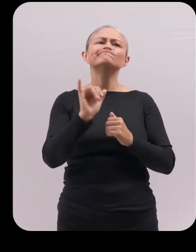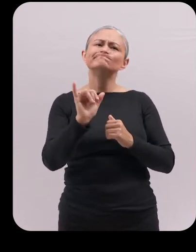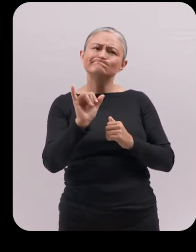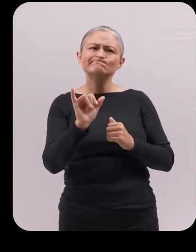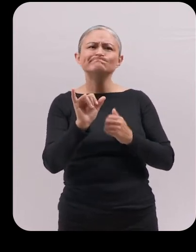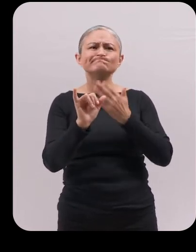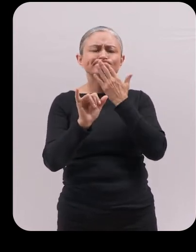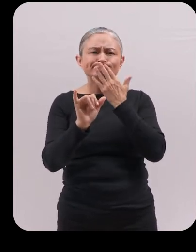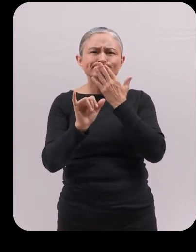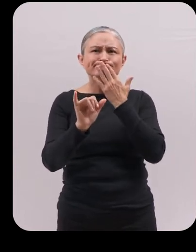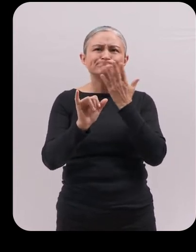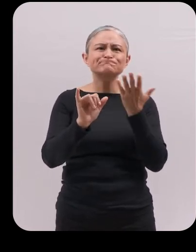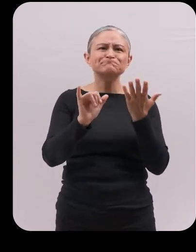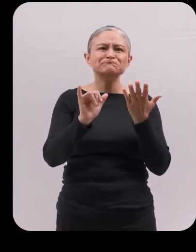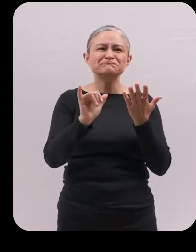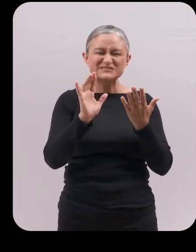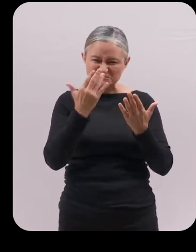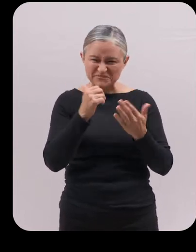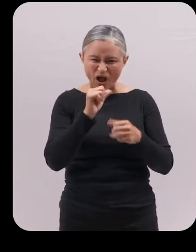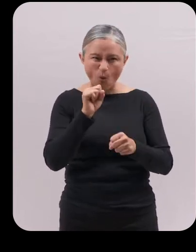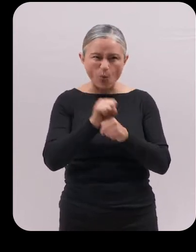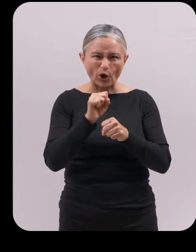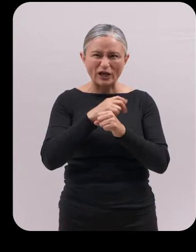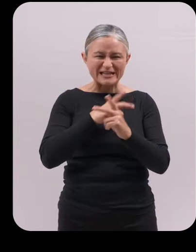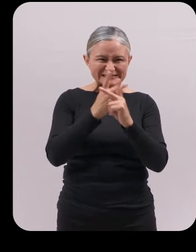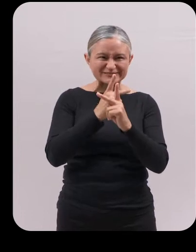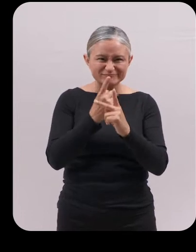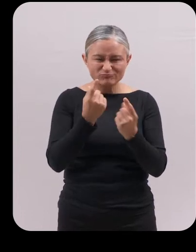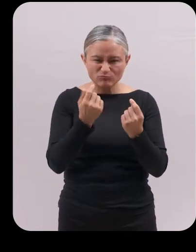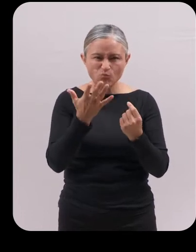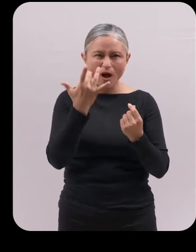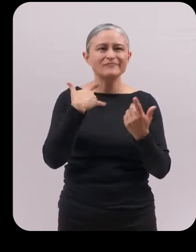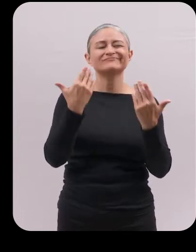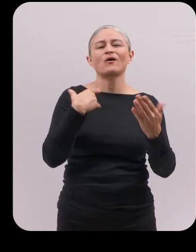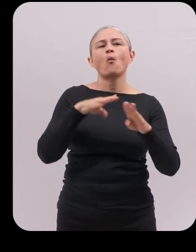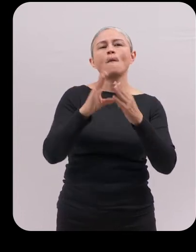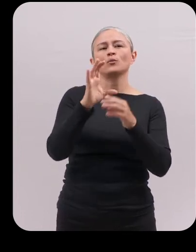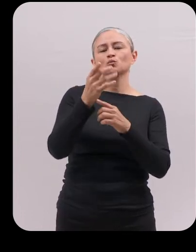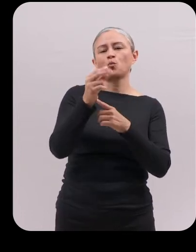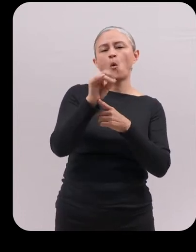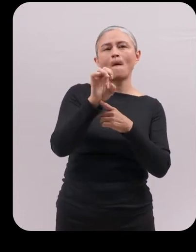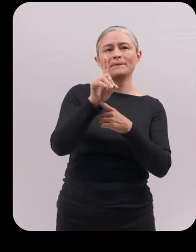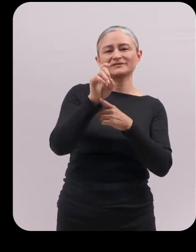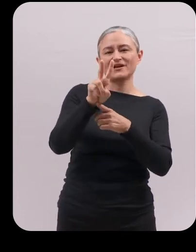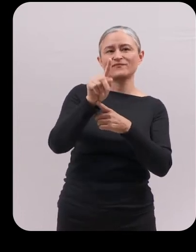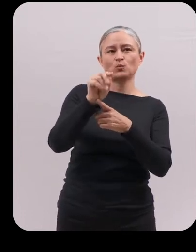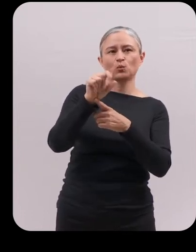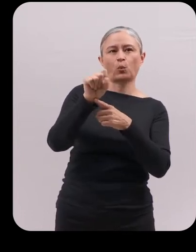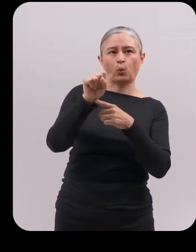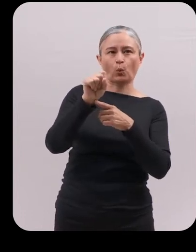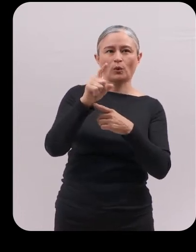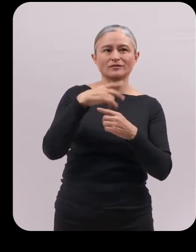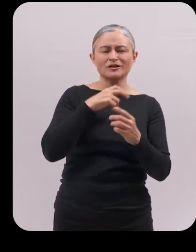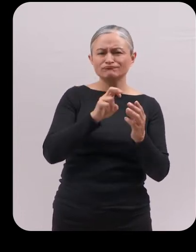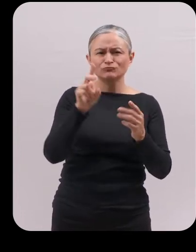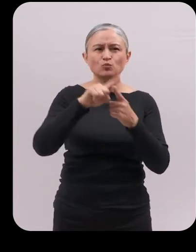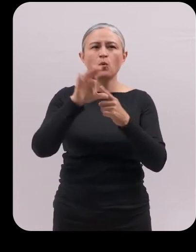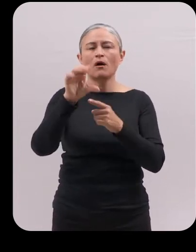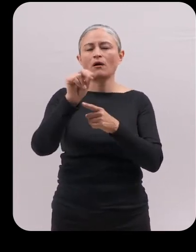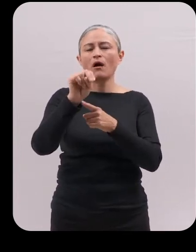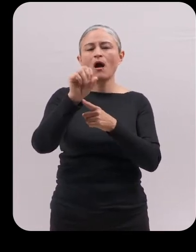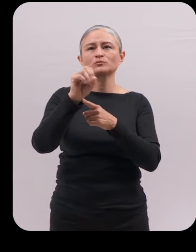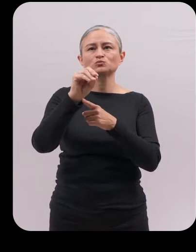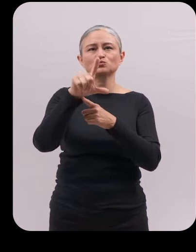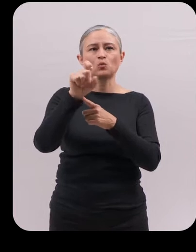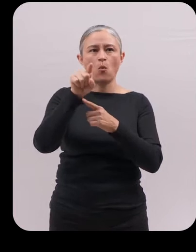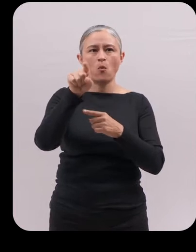That's not working. Let's see if we can figure out what's wrong. I'm going to open up Chrome DevTools. And when I look at the first error, it looks like my